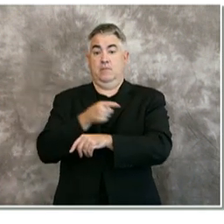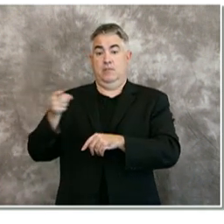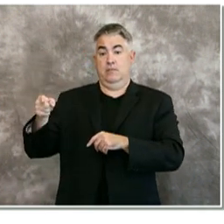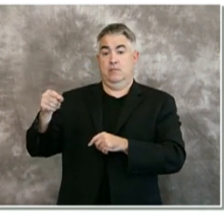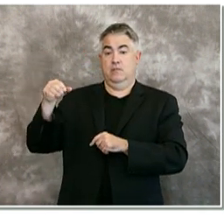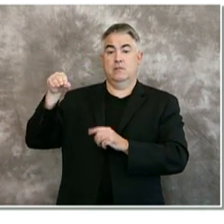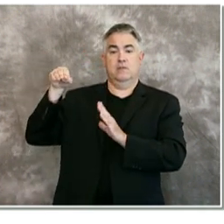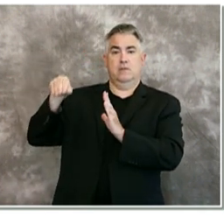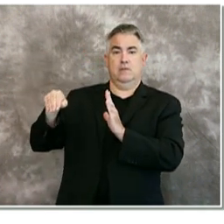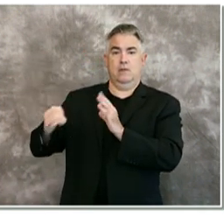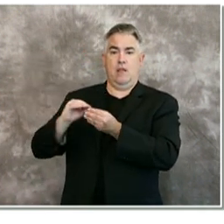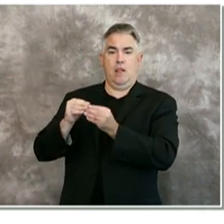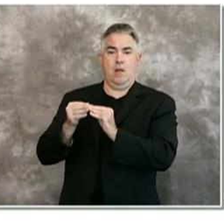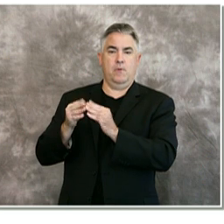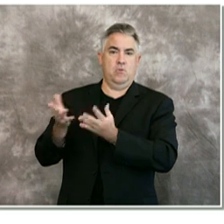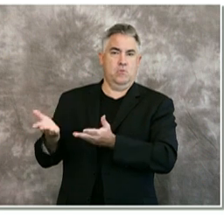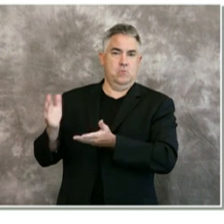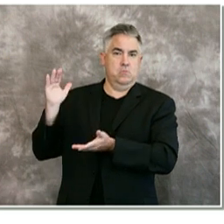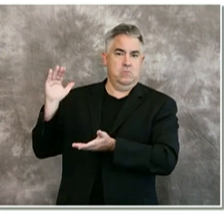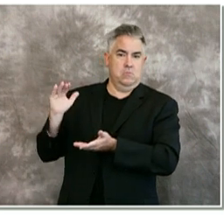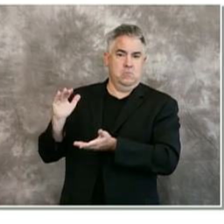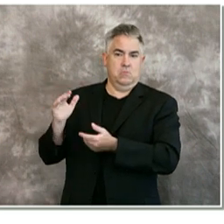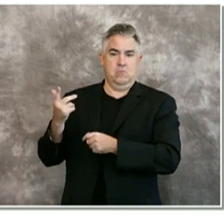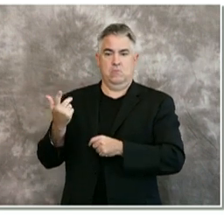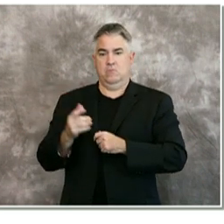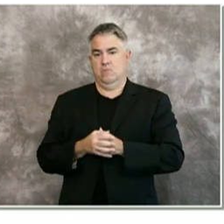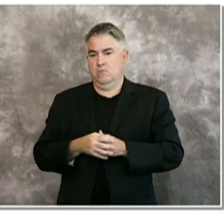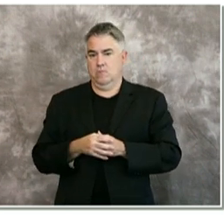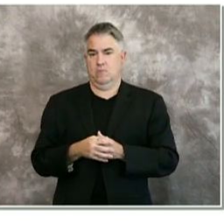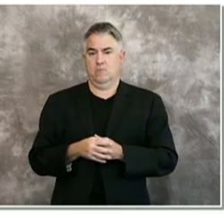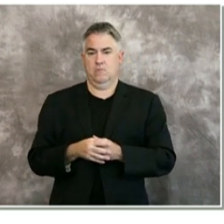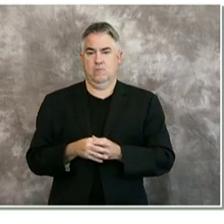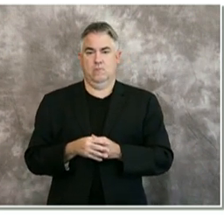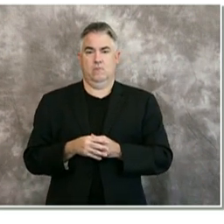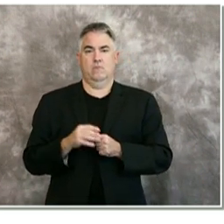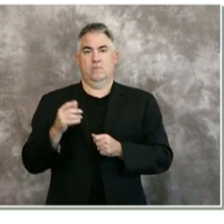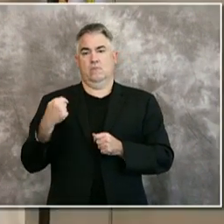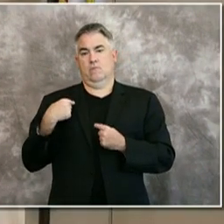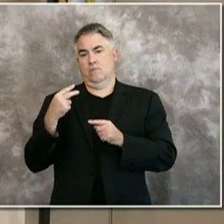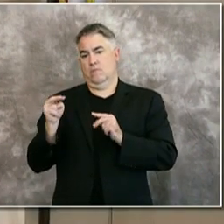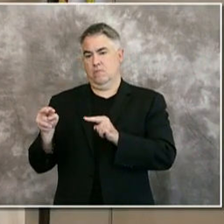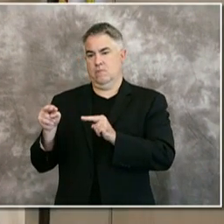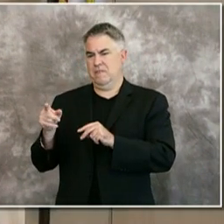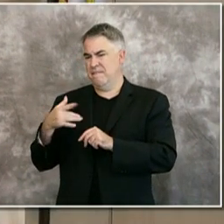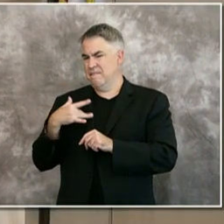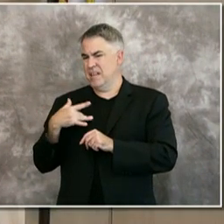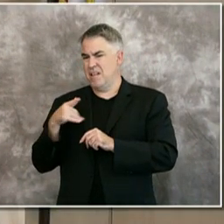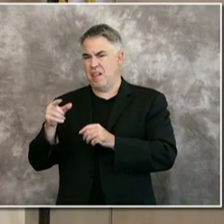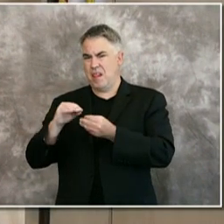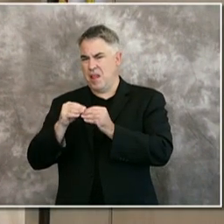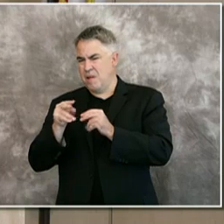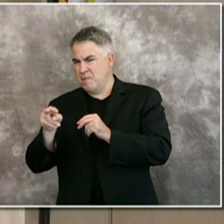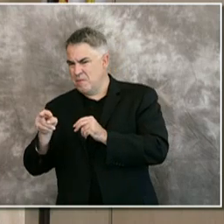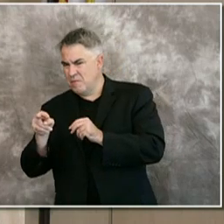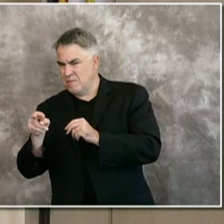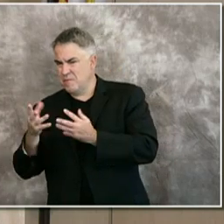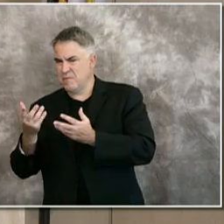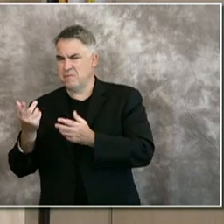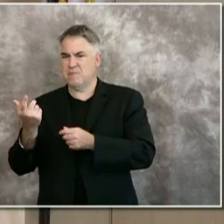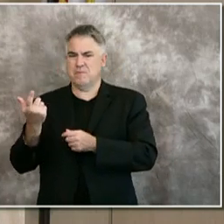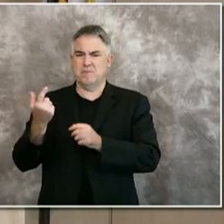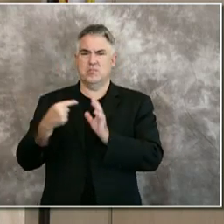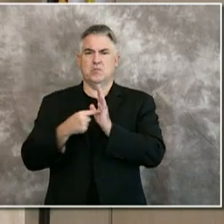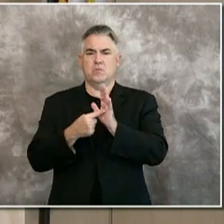it has been as high as 20, we do feel that no, the data shows that in the